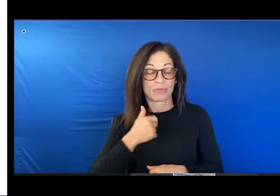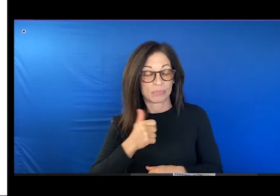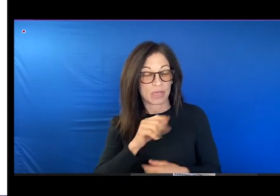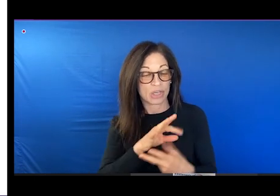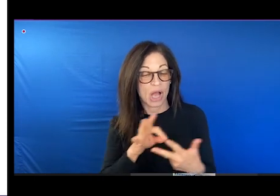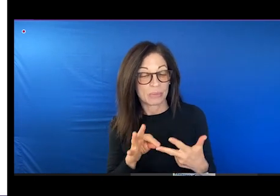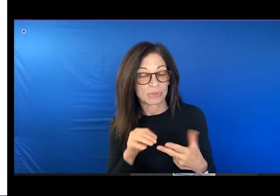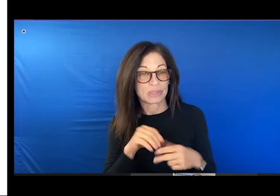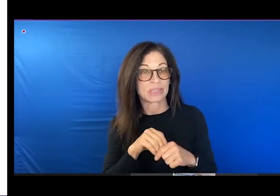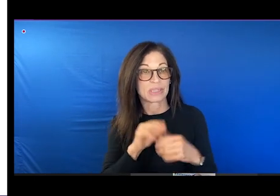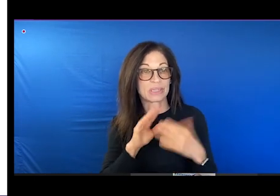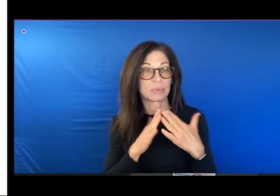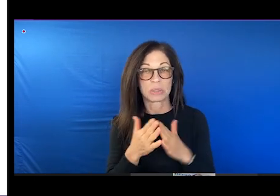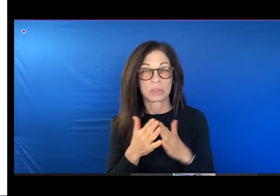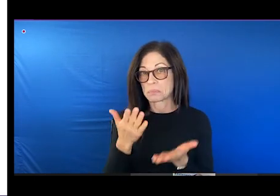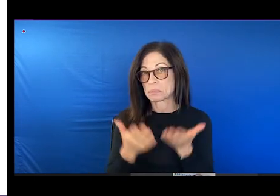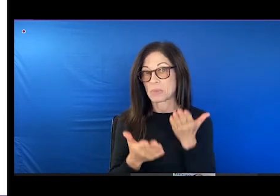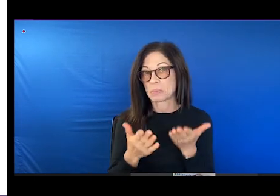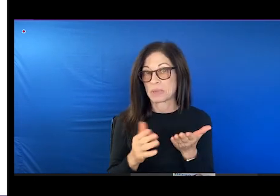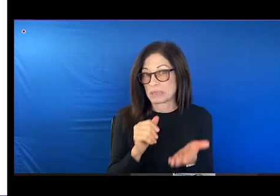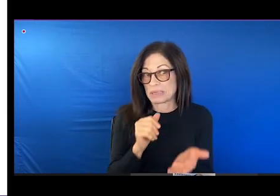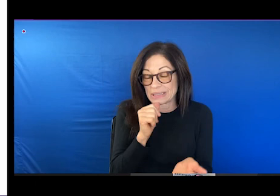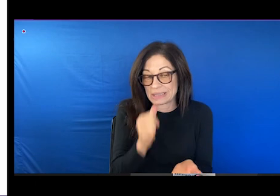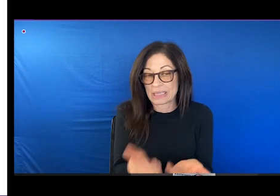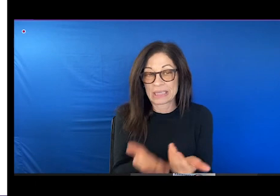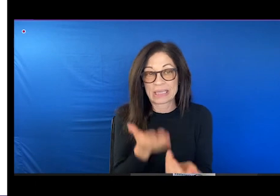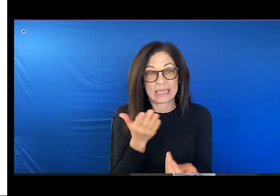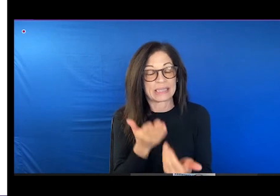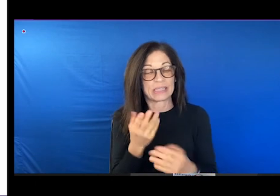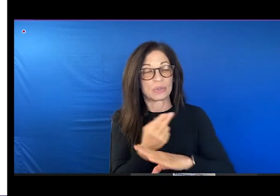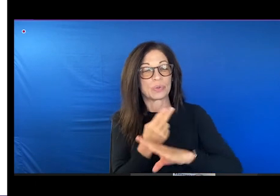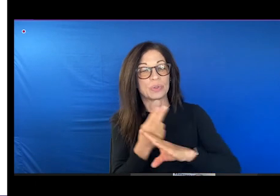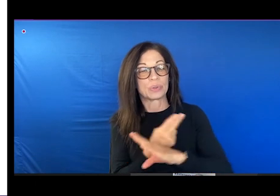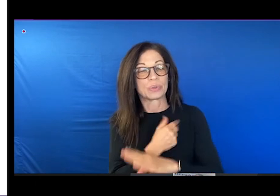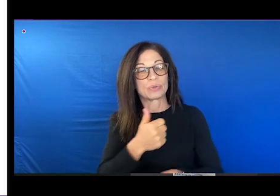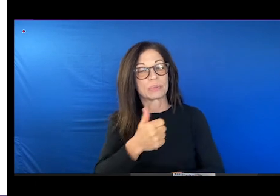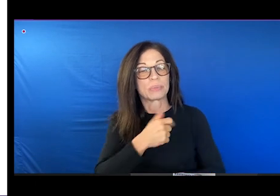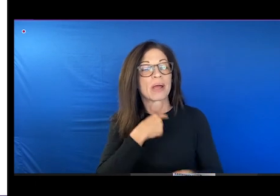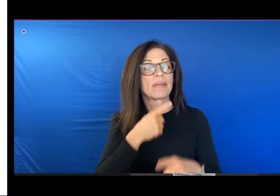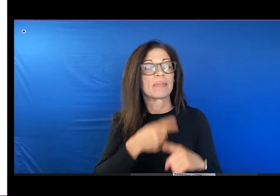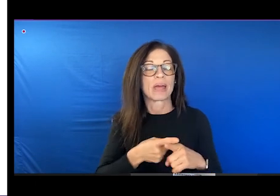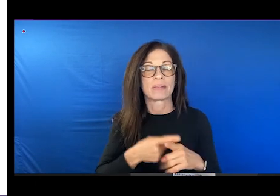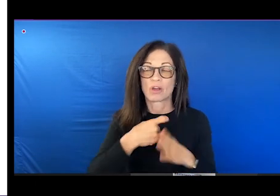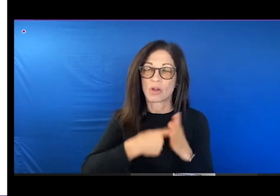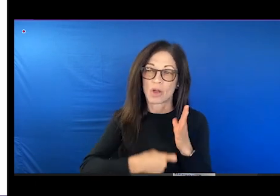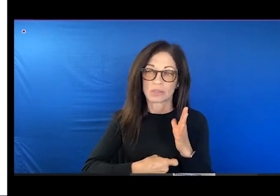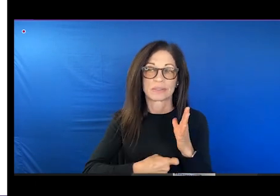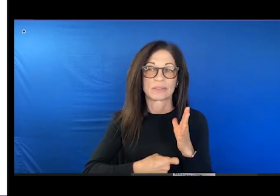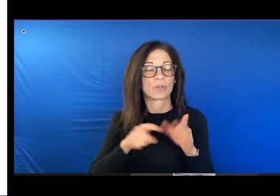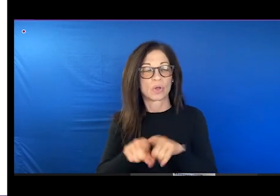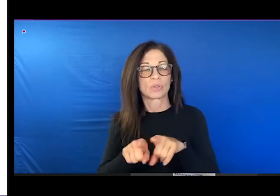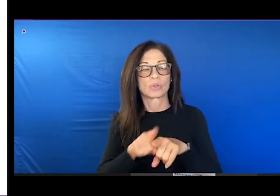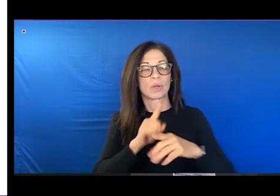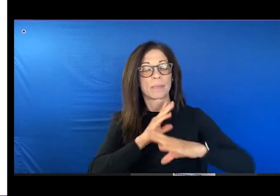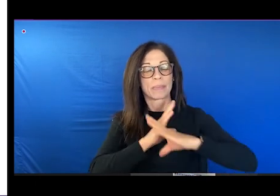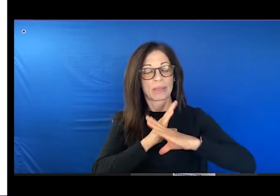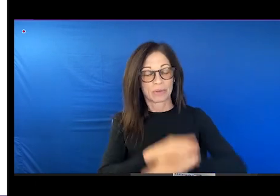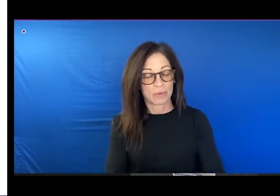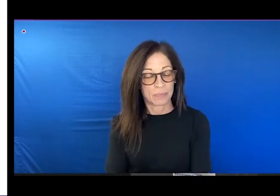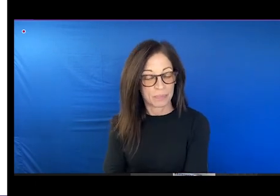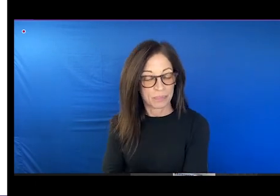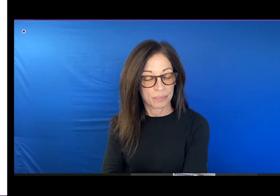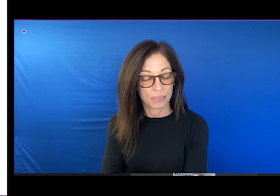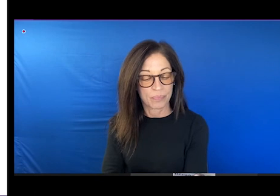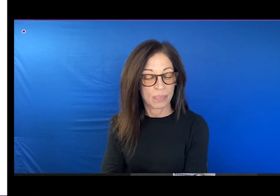of transportation options in a community. It could be inconvenience for some to use transportation, and then the cost is certainly